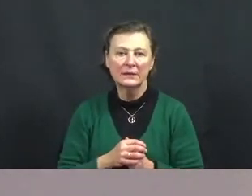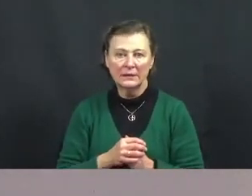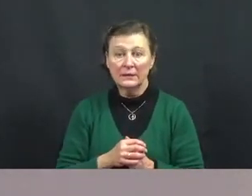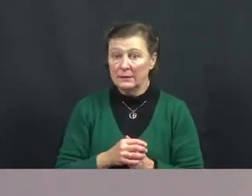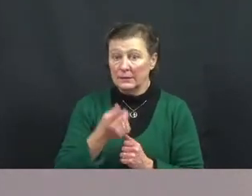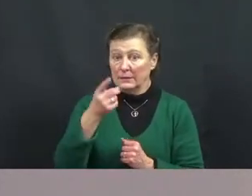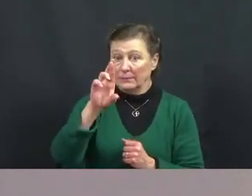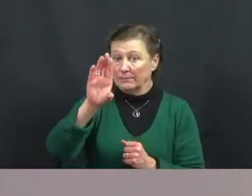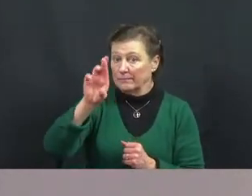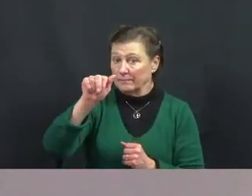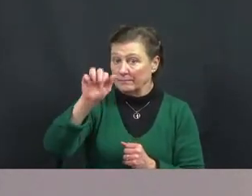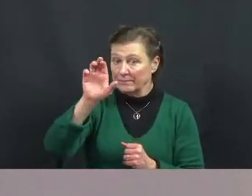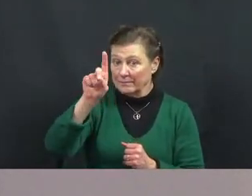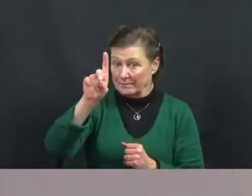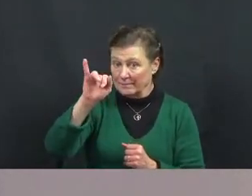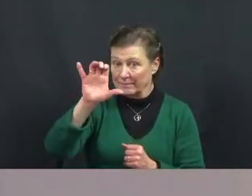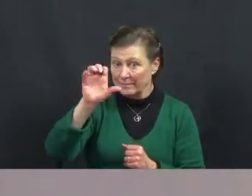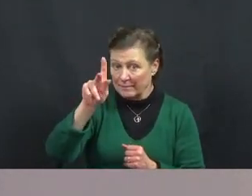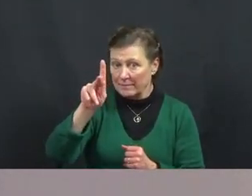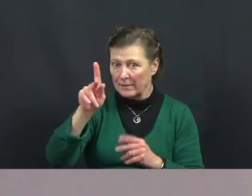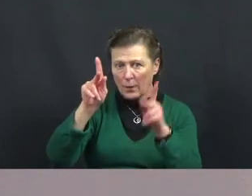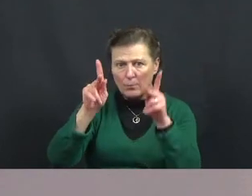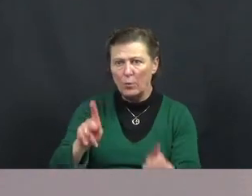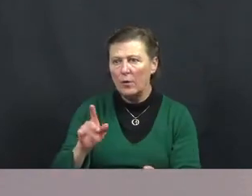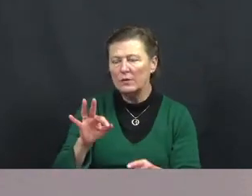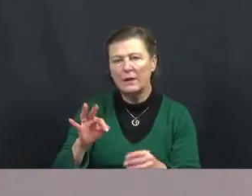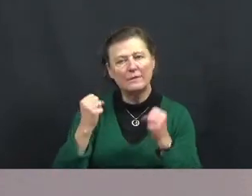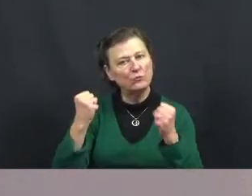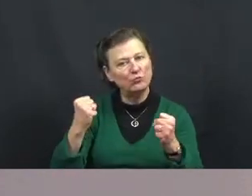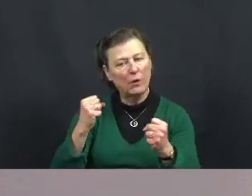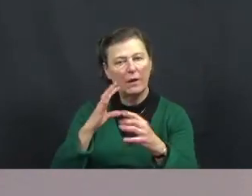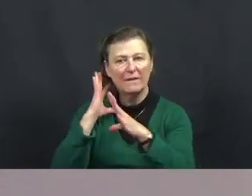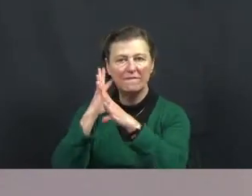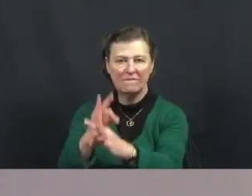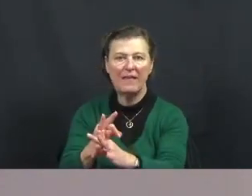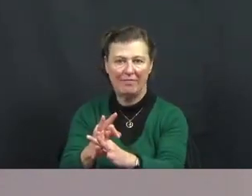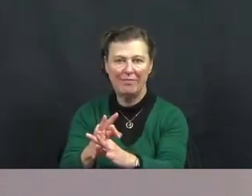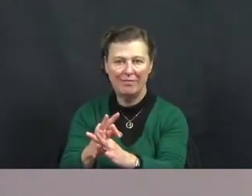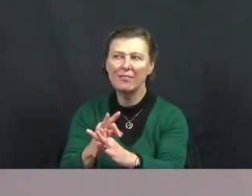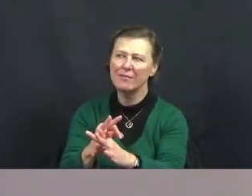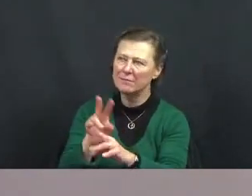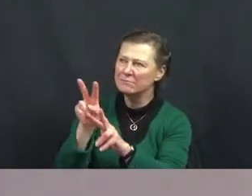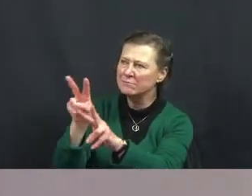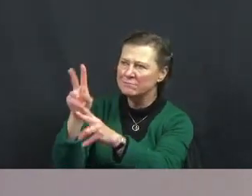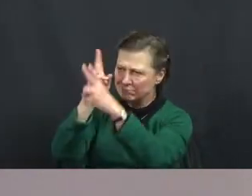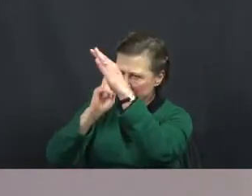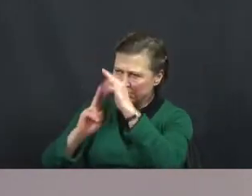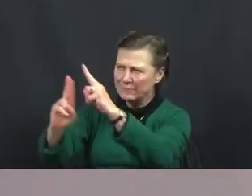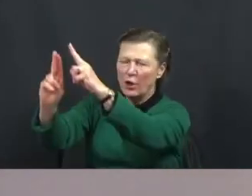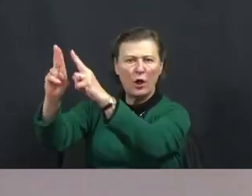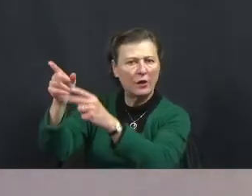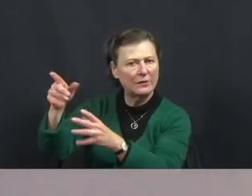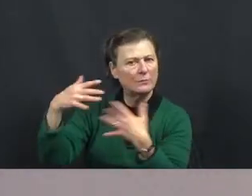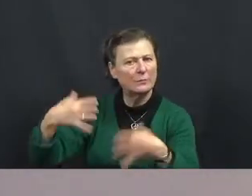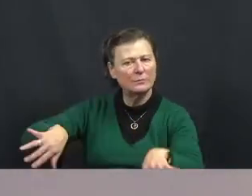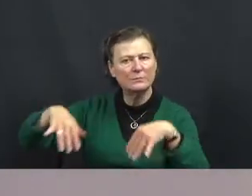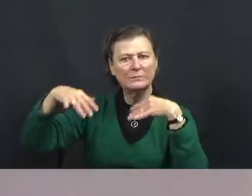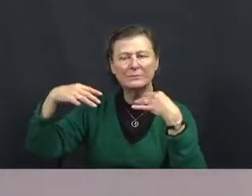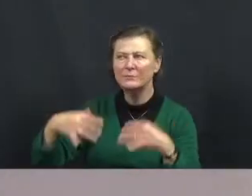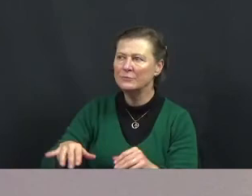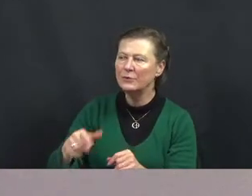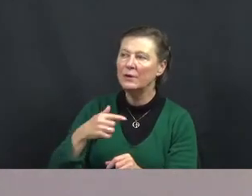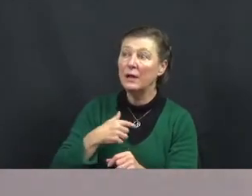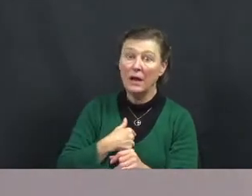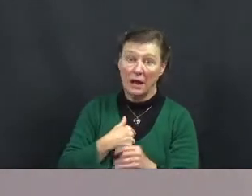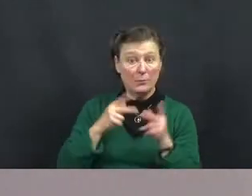Dr. Craddock was a person of great faith. I admired him tremendously. And